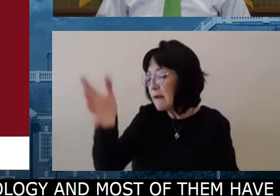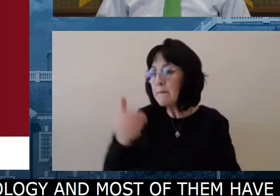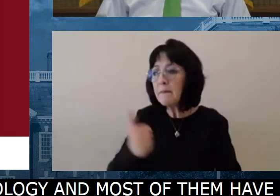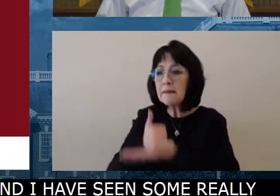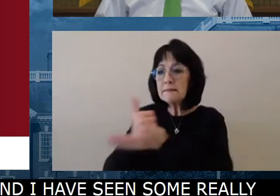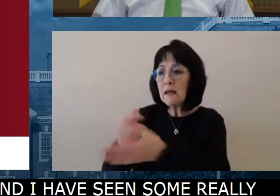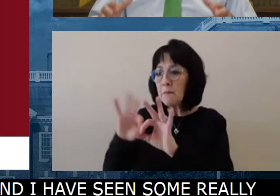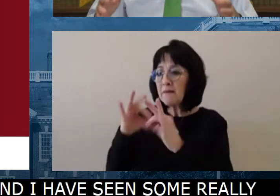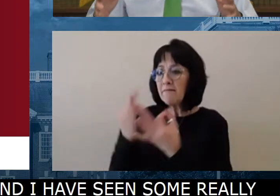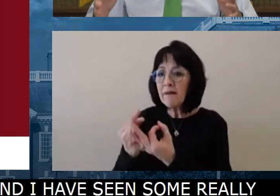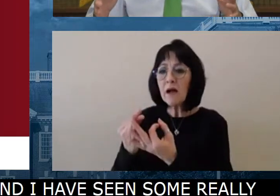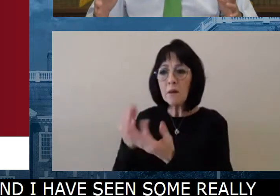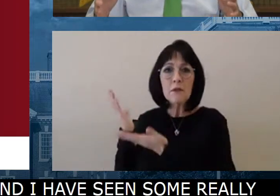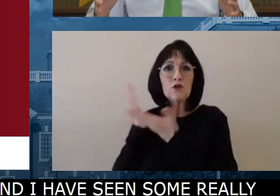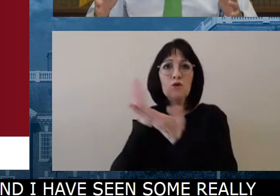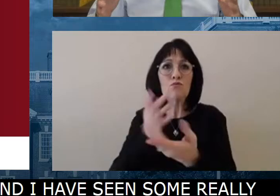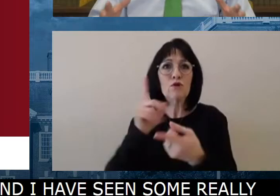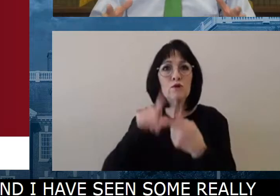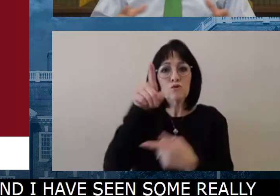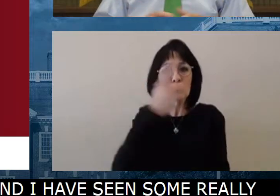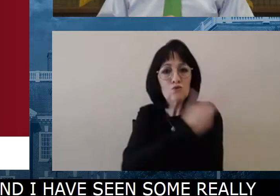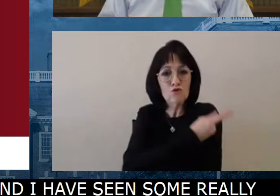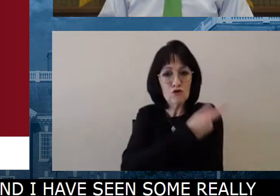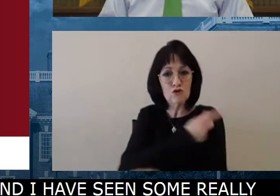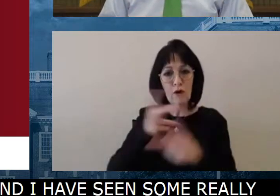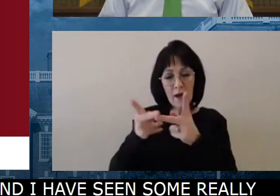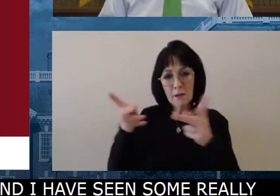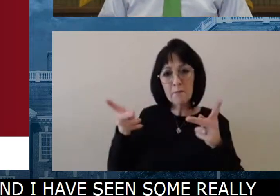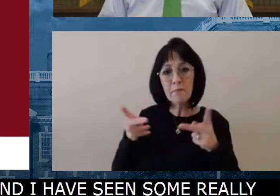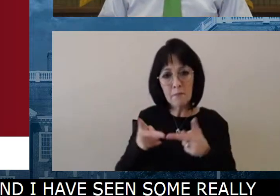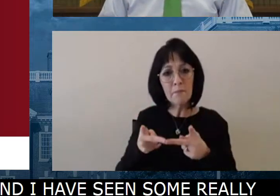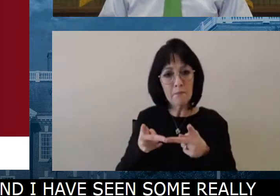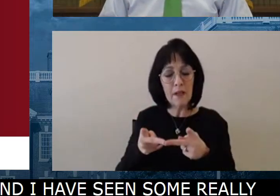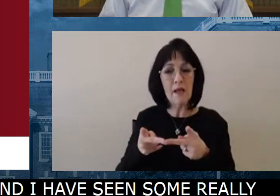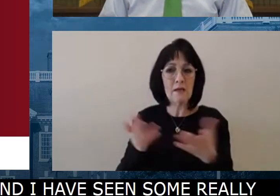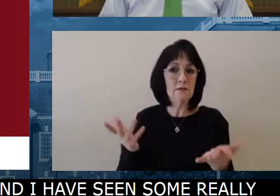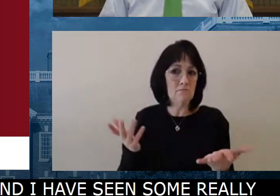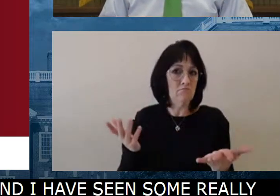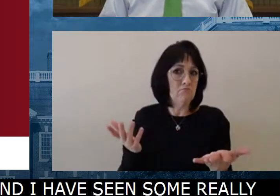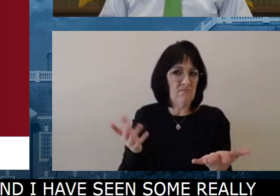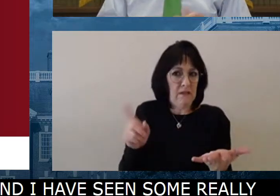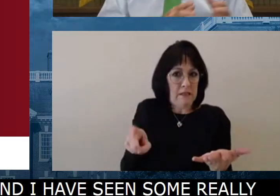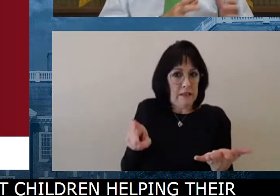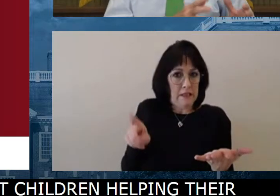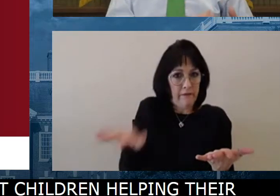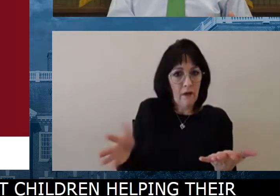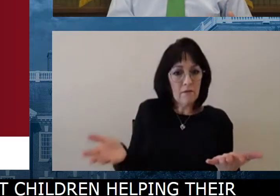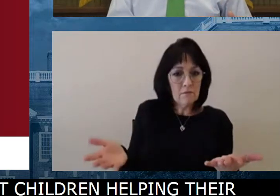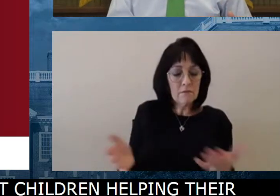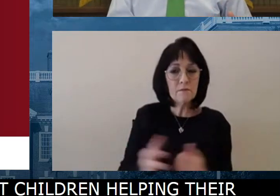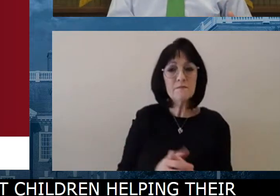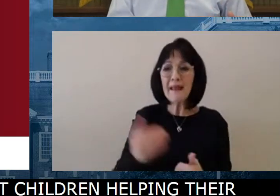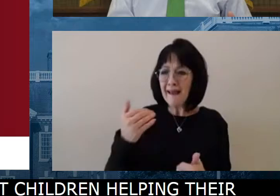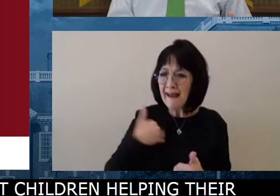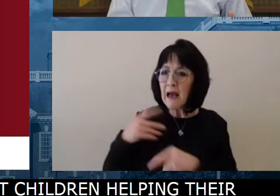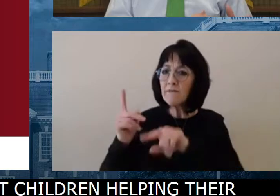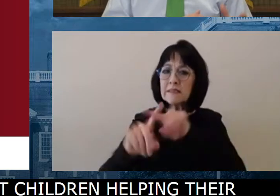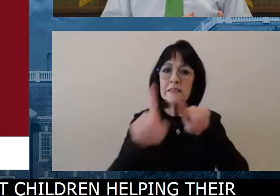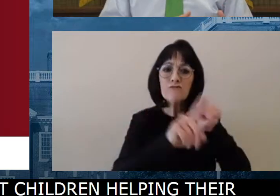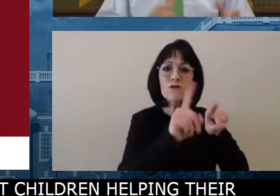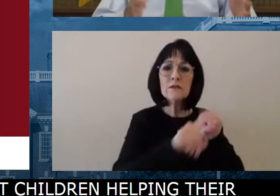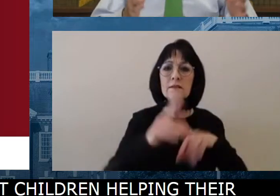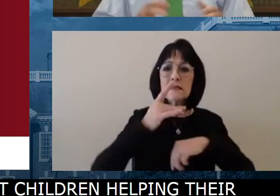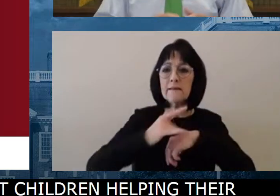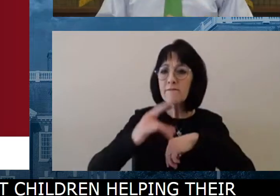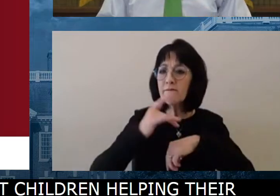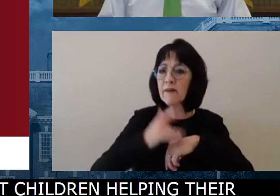and relatives. And so there are many opportunities to get vaccinated in our communities of color across